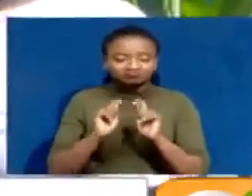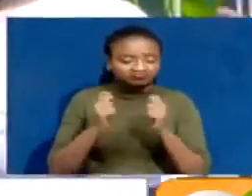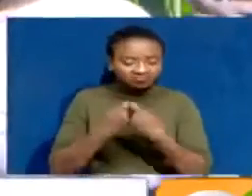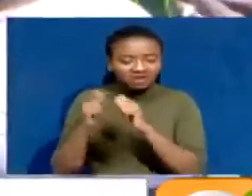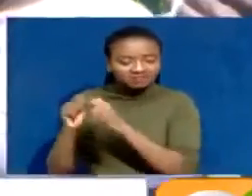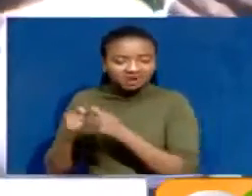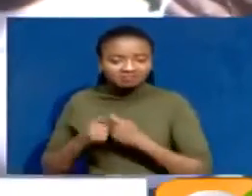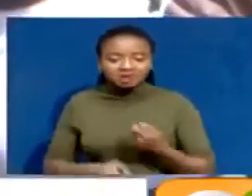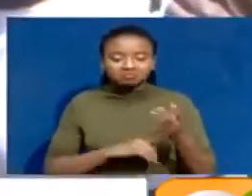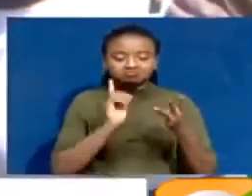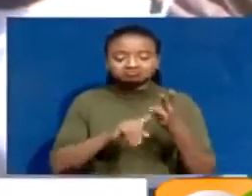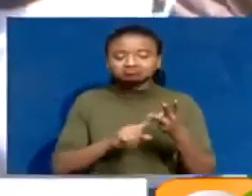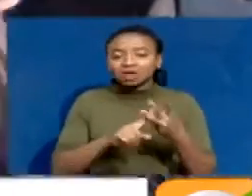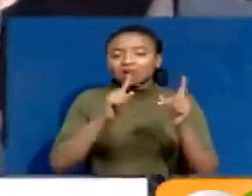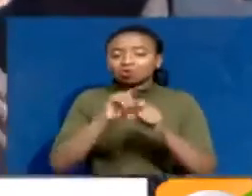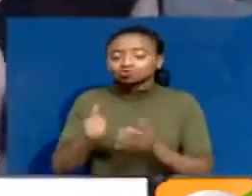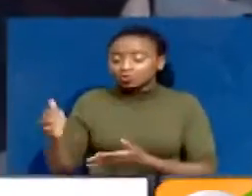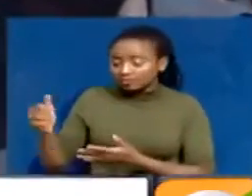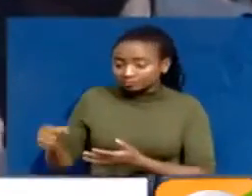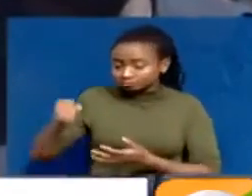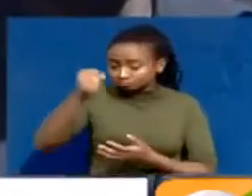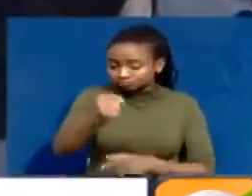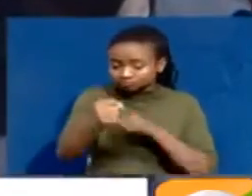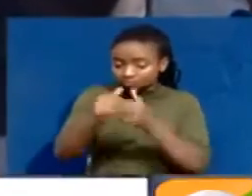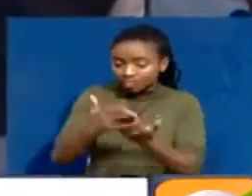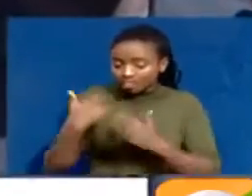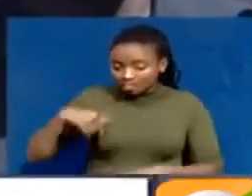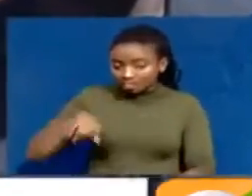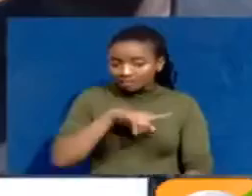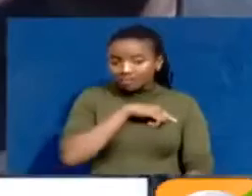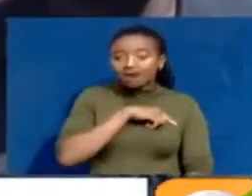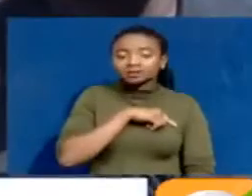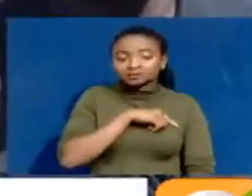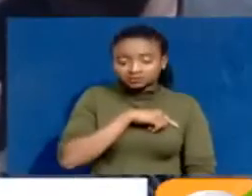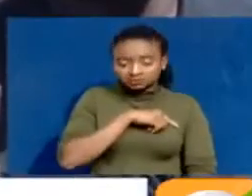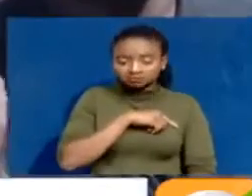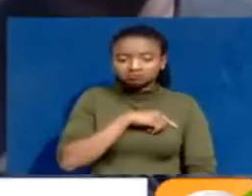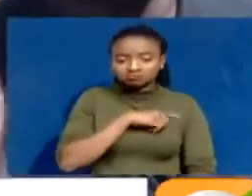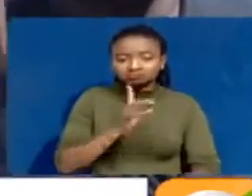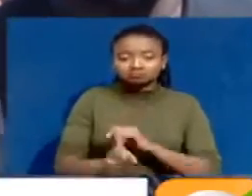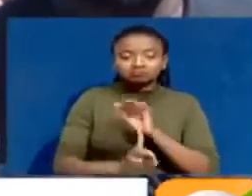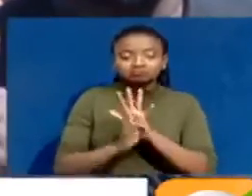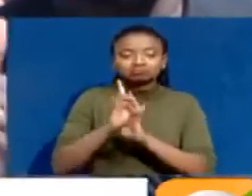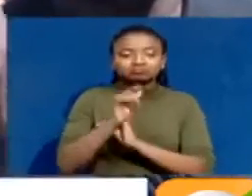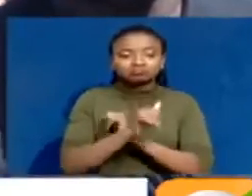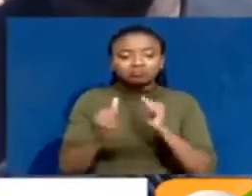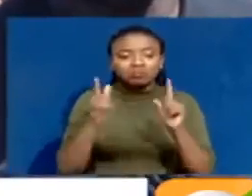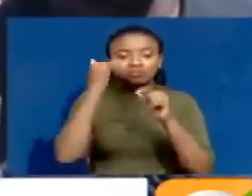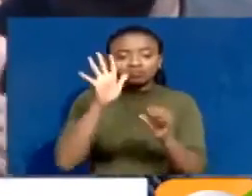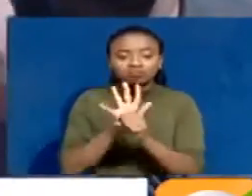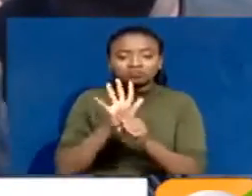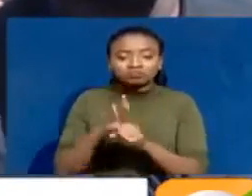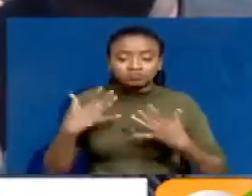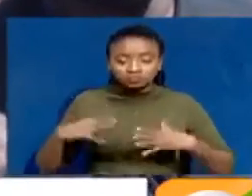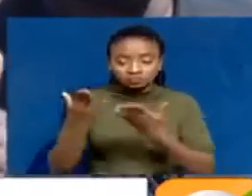struggler who will ensure that we strengthen devolution by adopting the word as the primary unit of accelerated development, because majority of